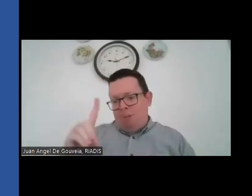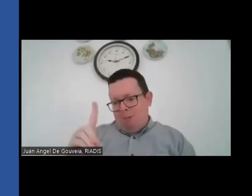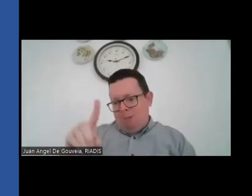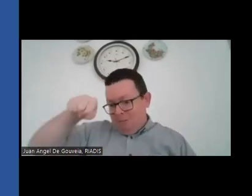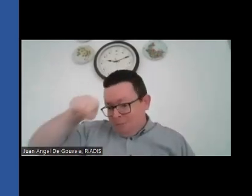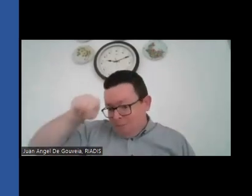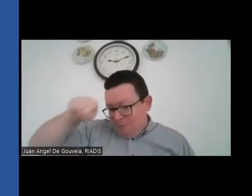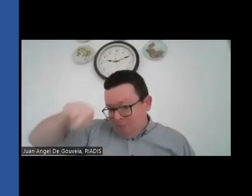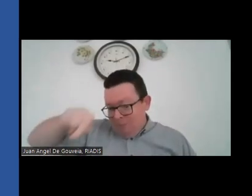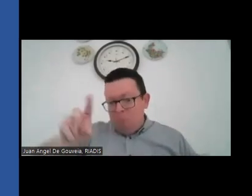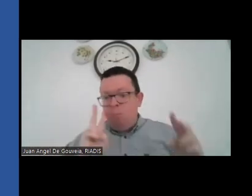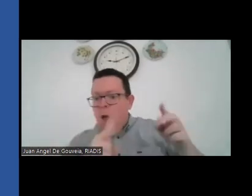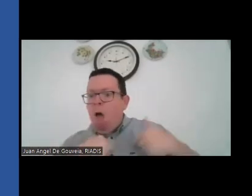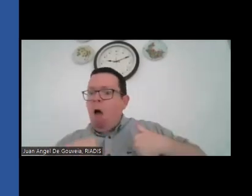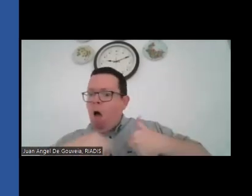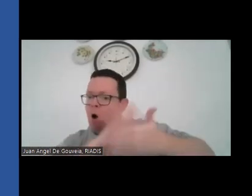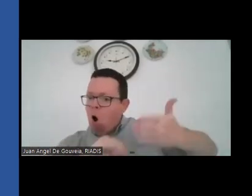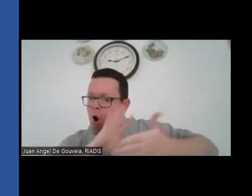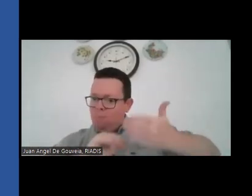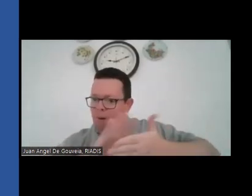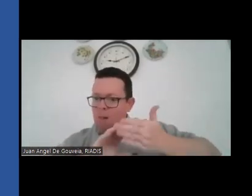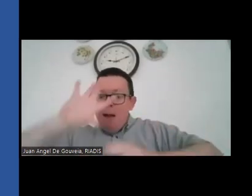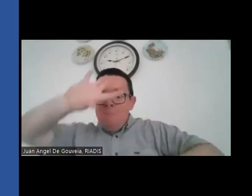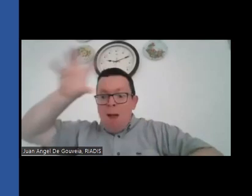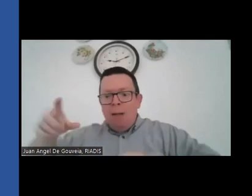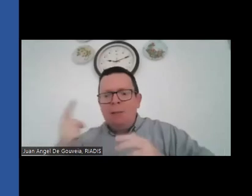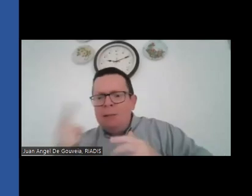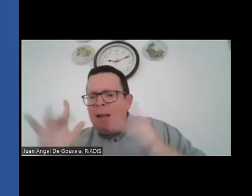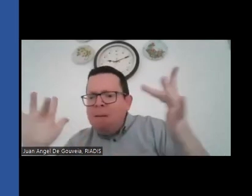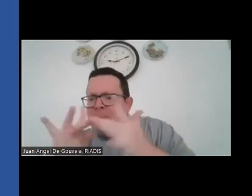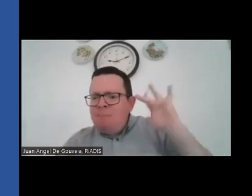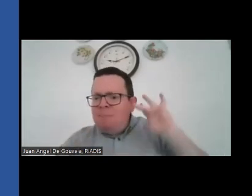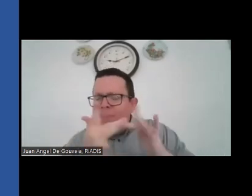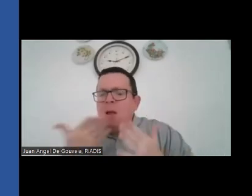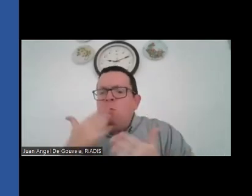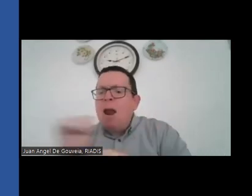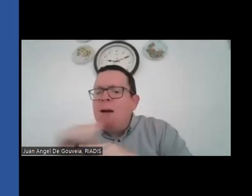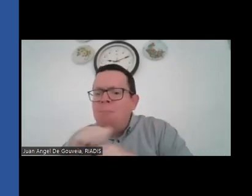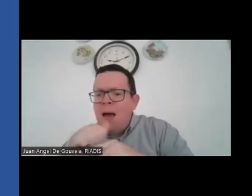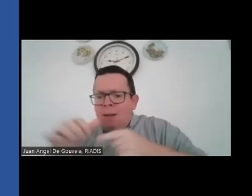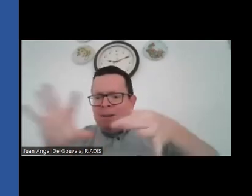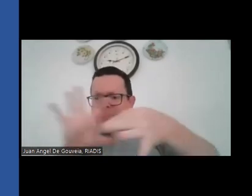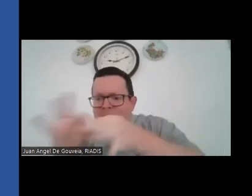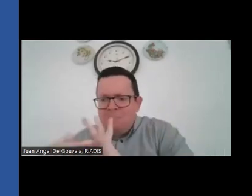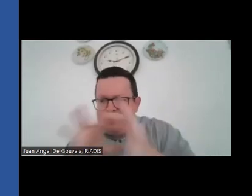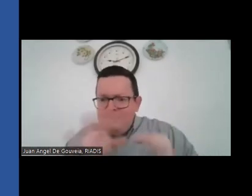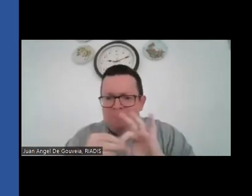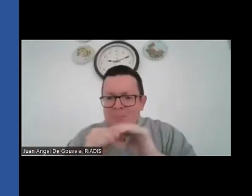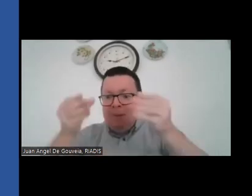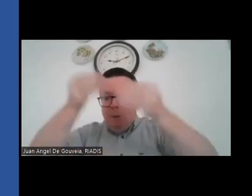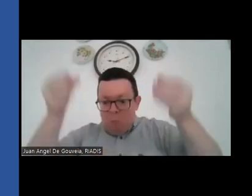model integration of our methodologies and instruments for disaster risk reduction.